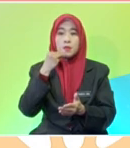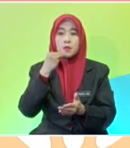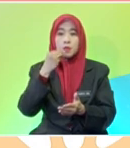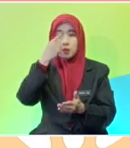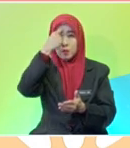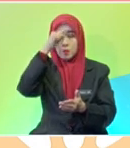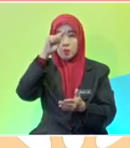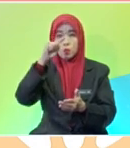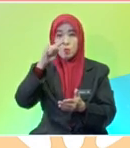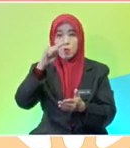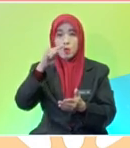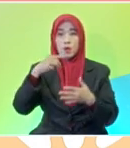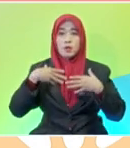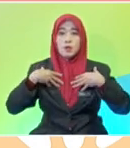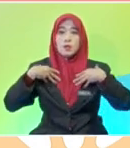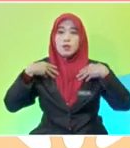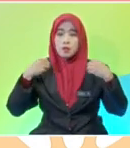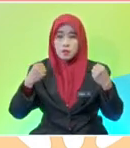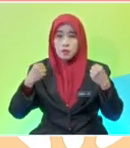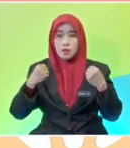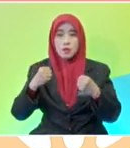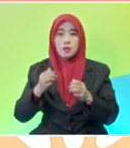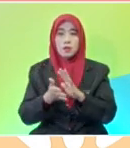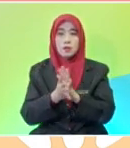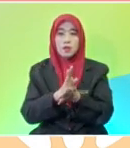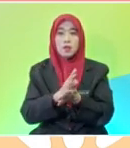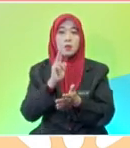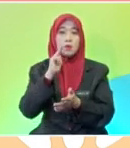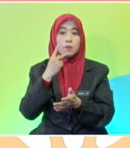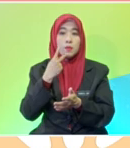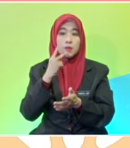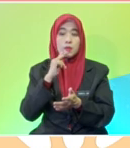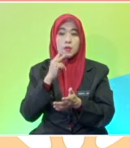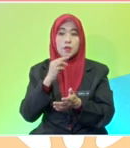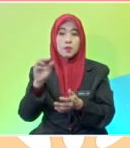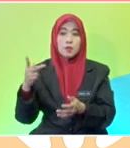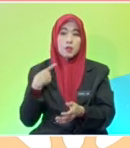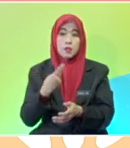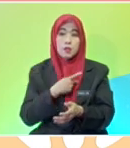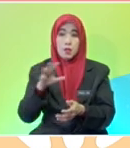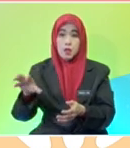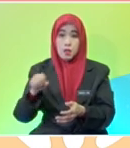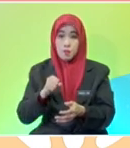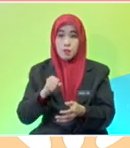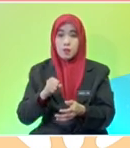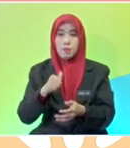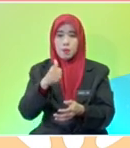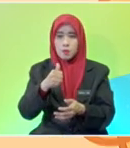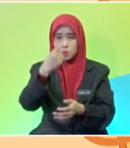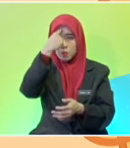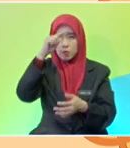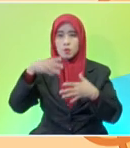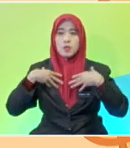the health. Yeah, so like vegetables you take, it's very good for our health. Okay, so next we can